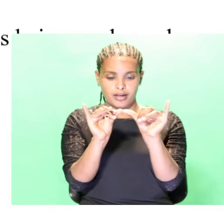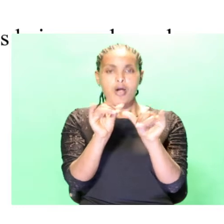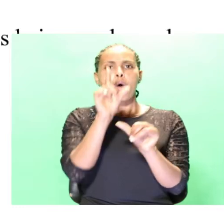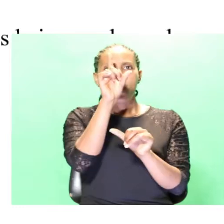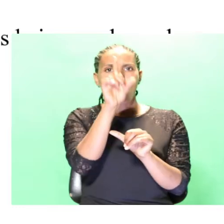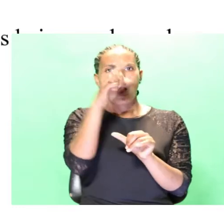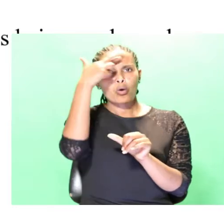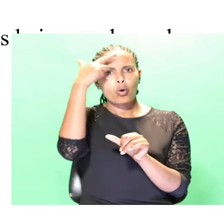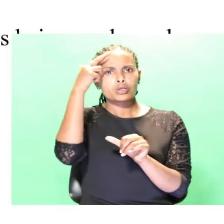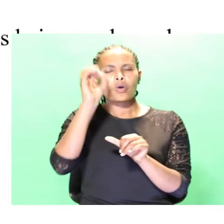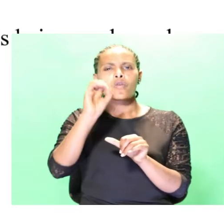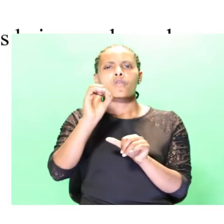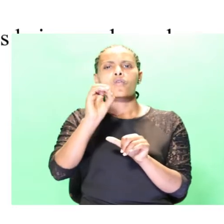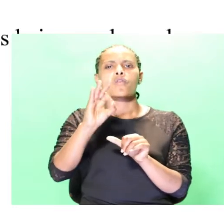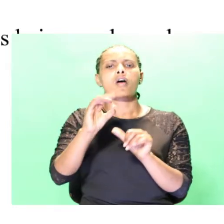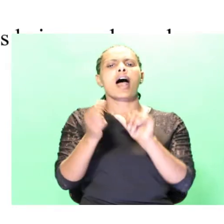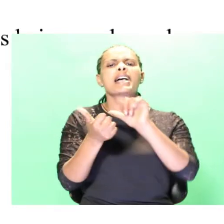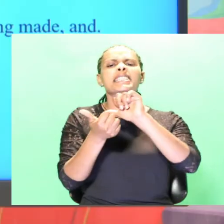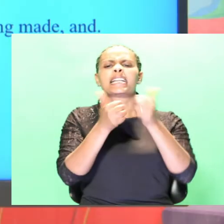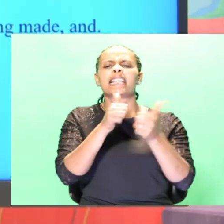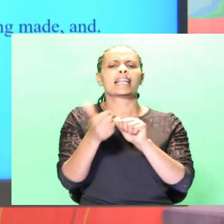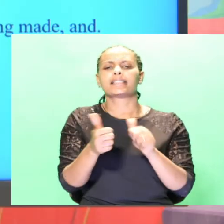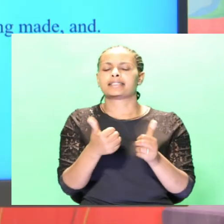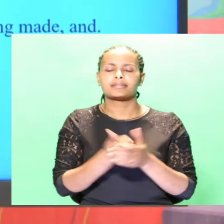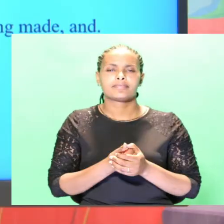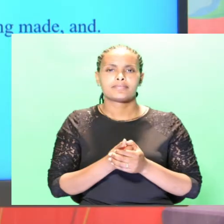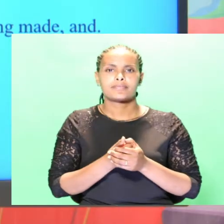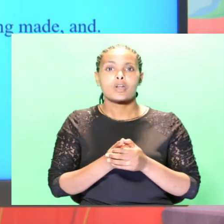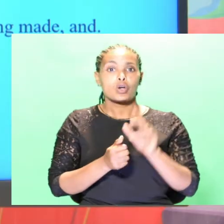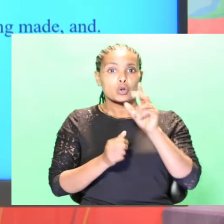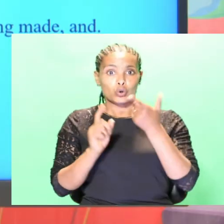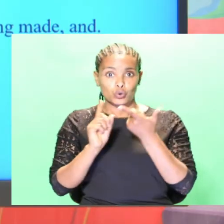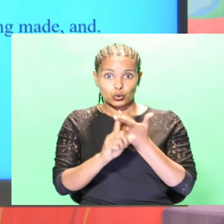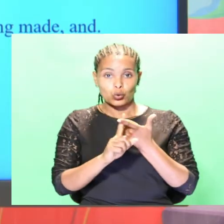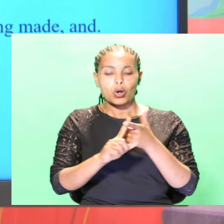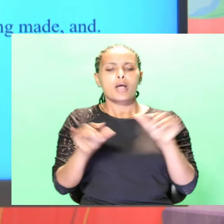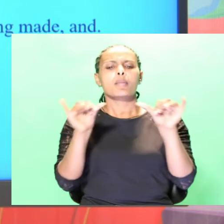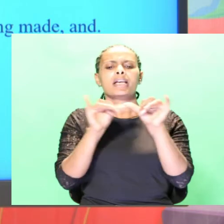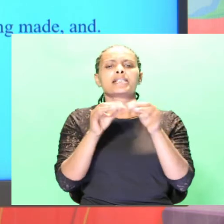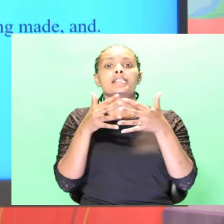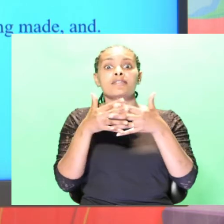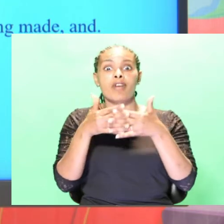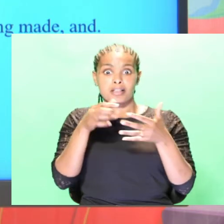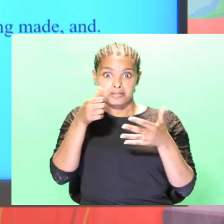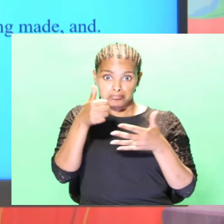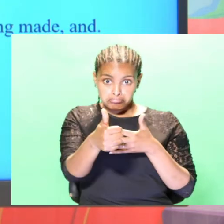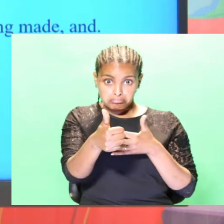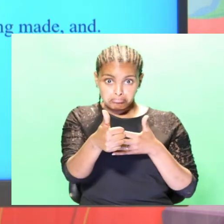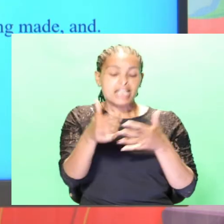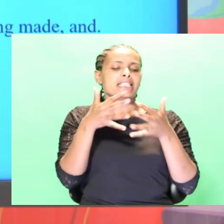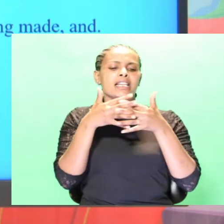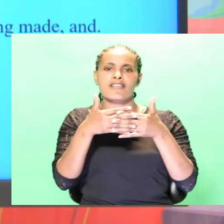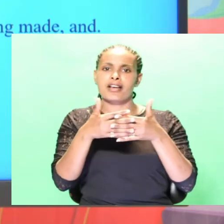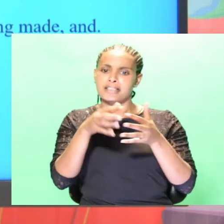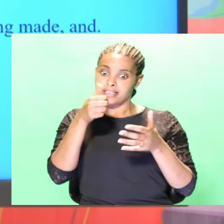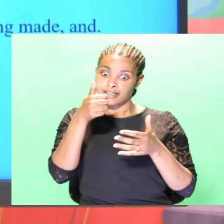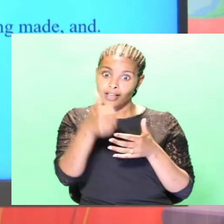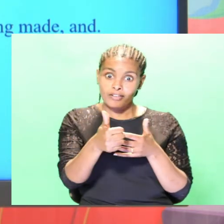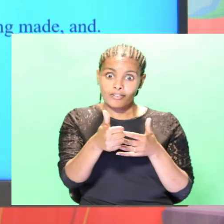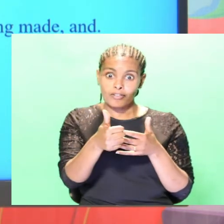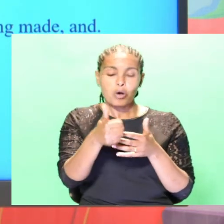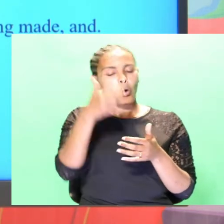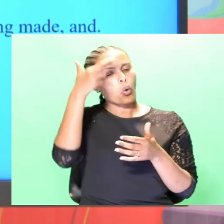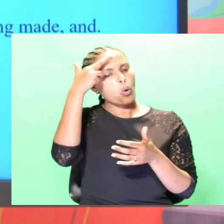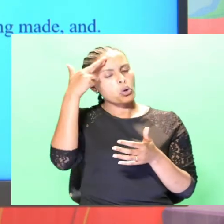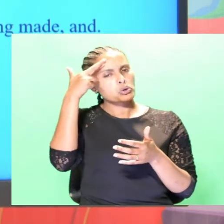one cause of uncertainty. Two, the measuring device, the device itself